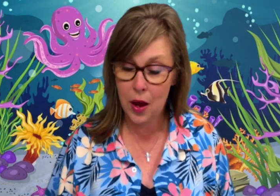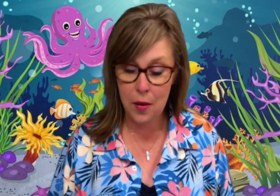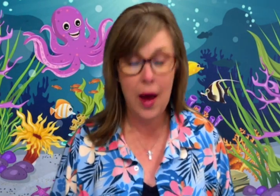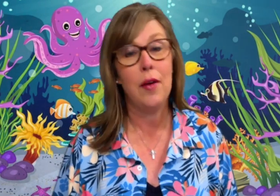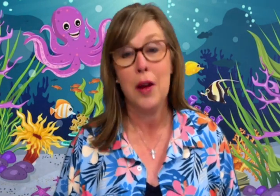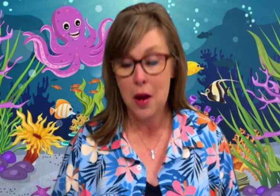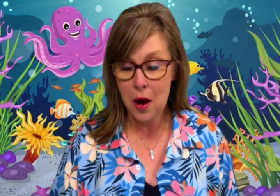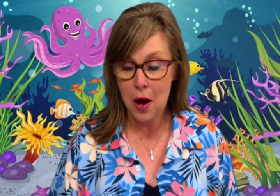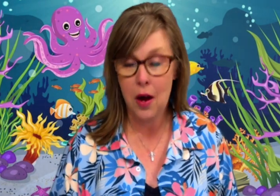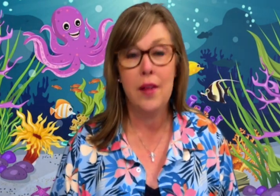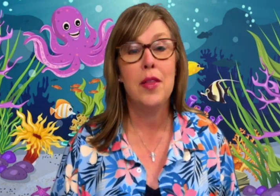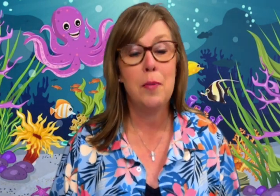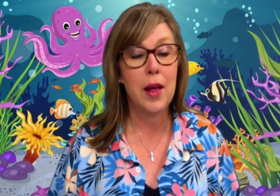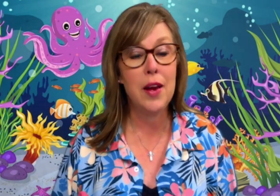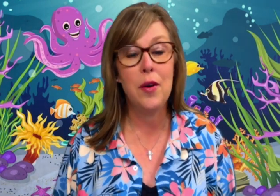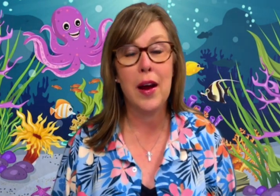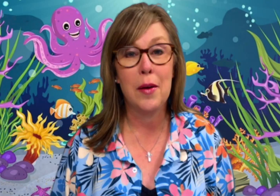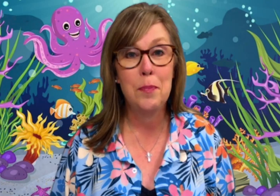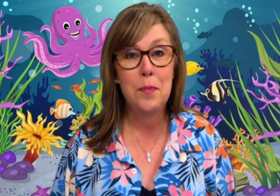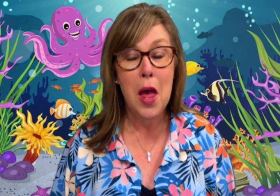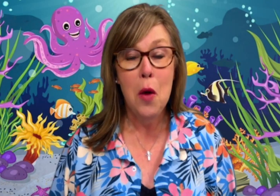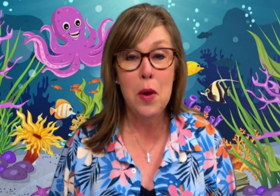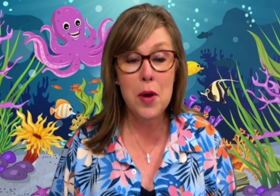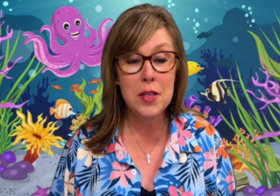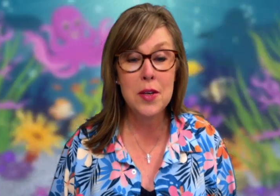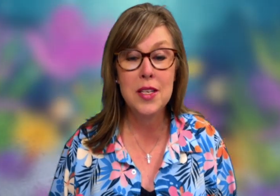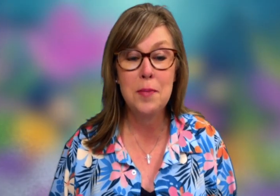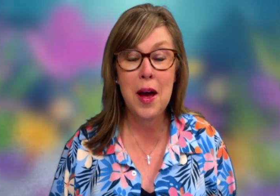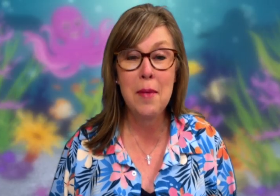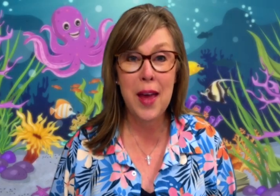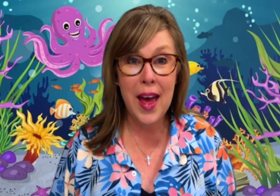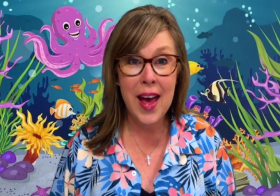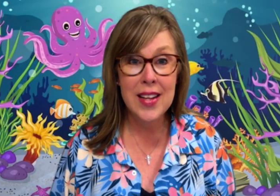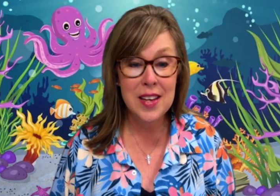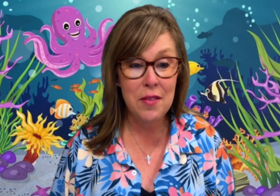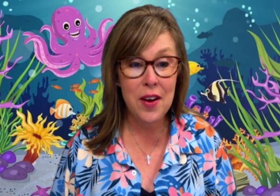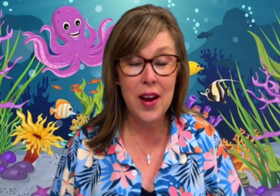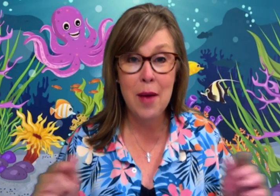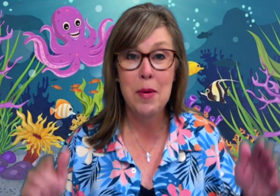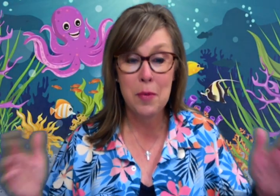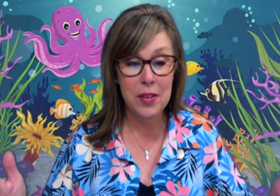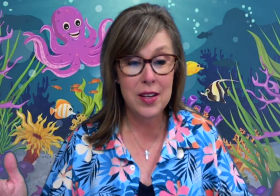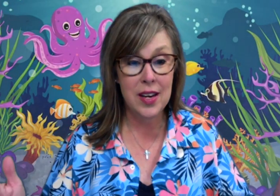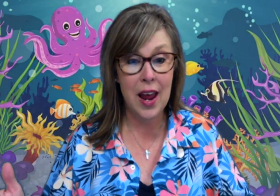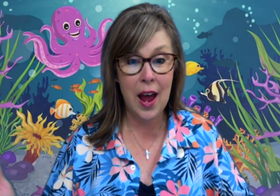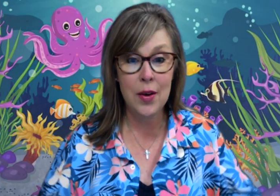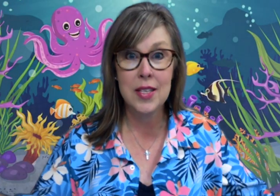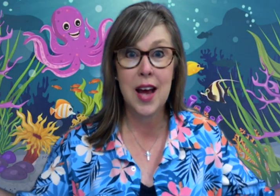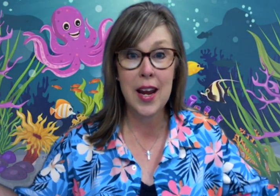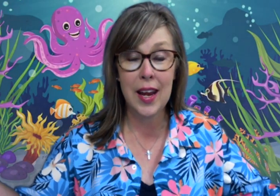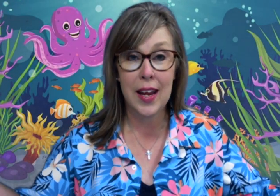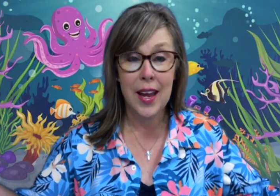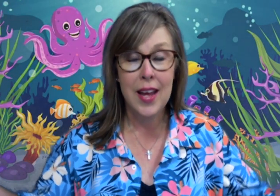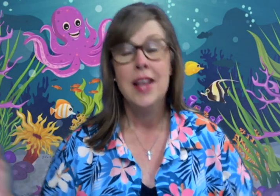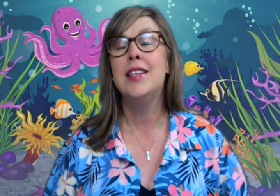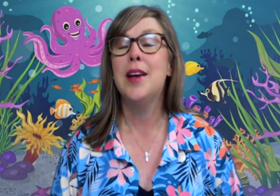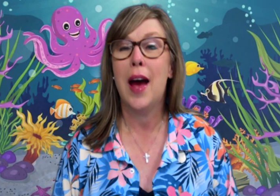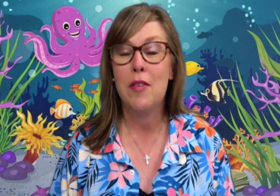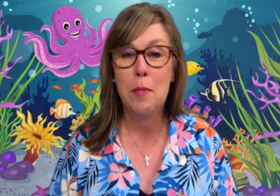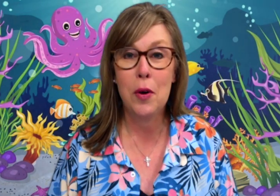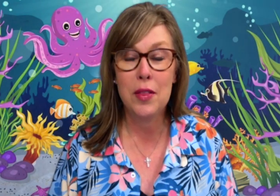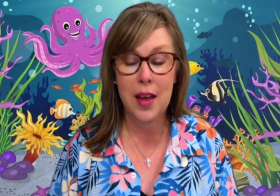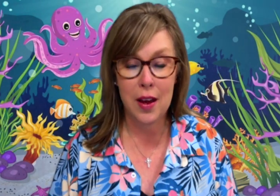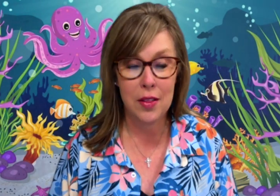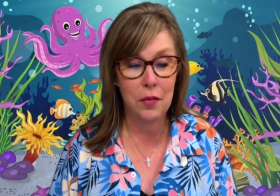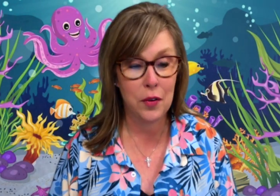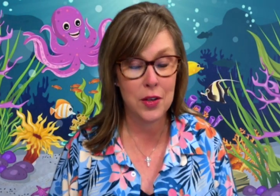you go out on the playground. We want to wish these Bobcats a very happy birthday today. How exciting to have